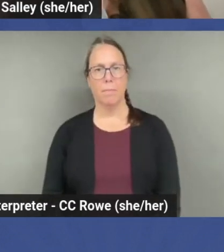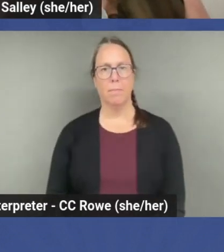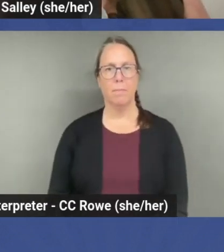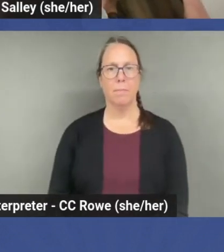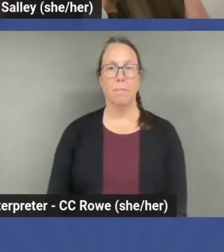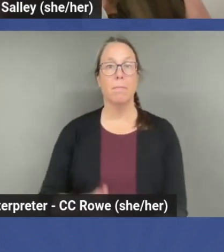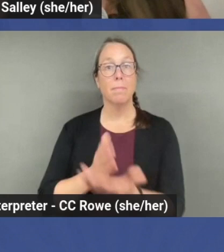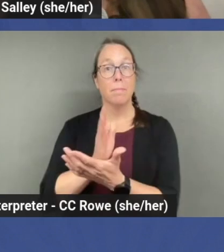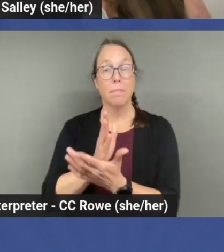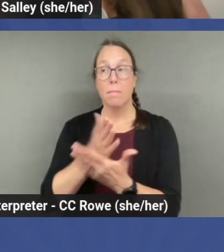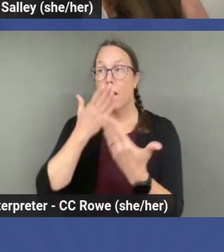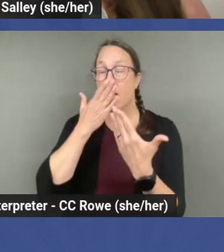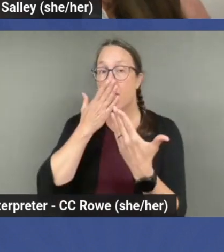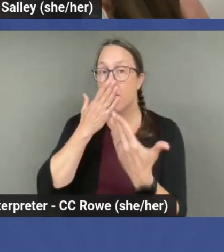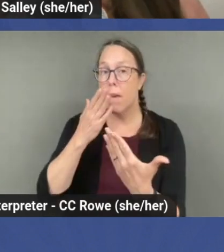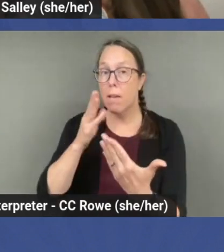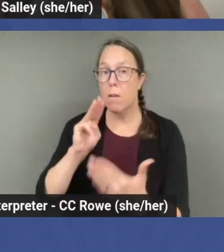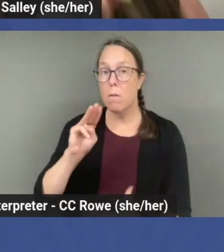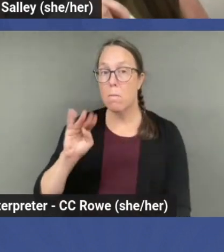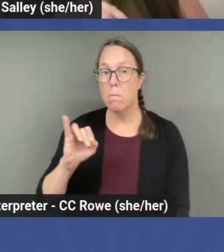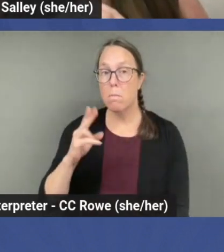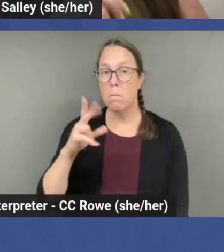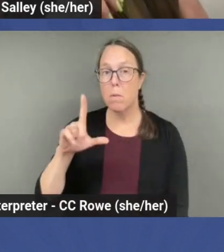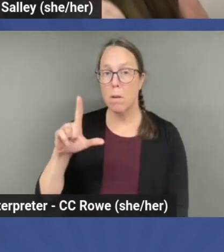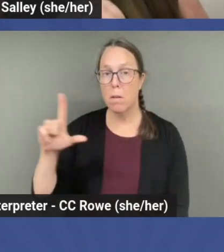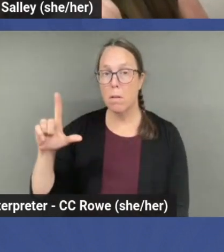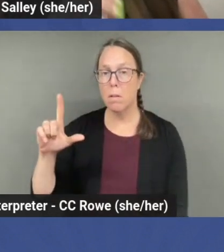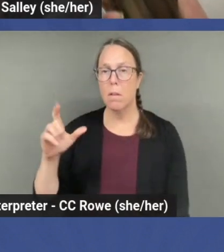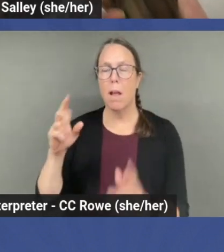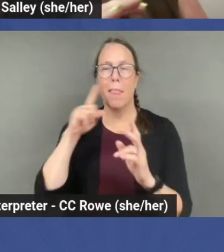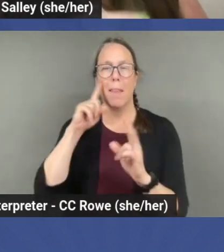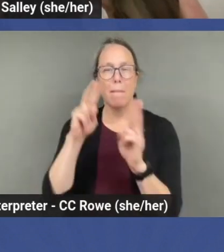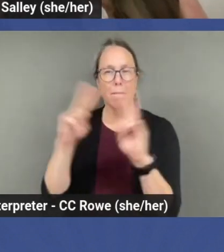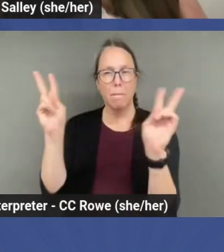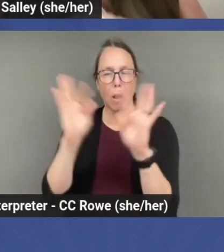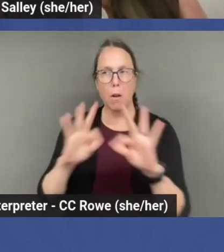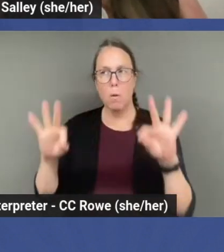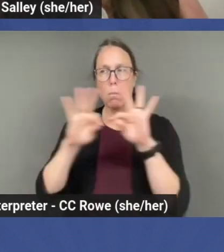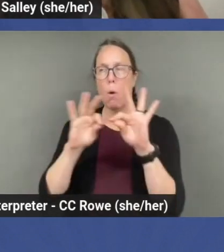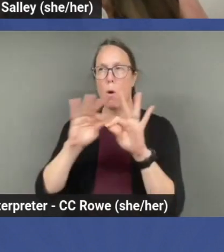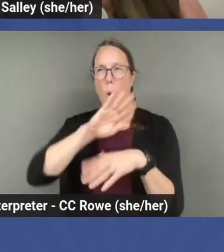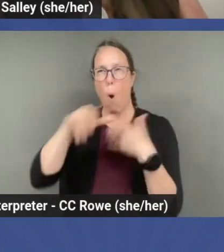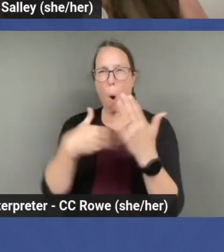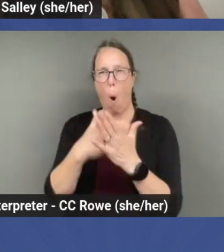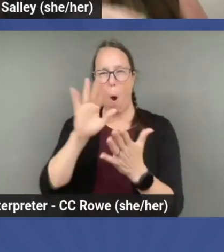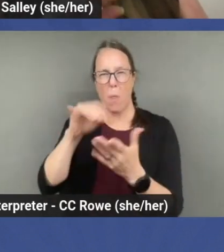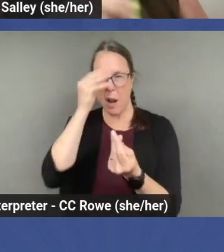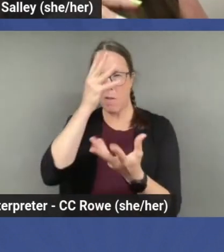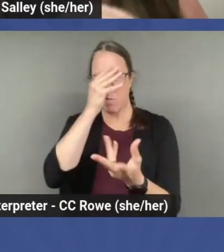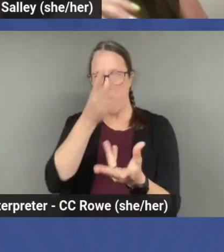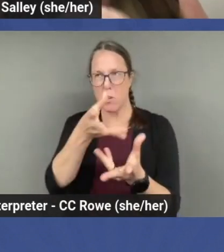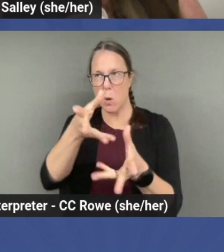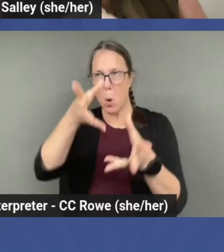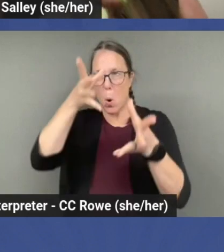All right. Yeah. Thank you, Michelle. I think it's really important to keep all of that information in mind. And I'm